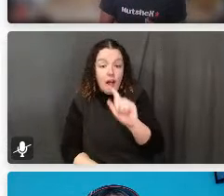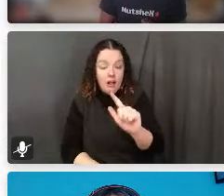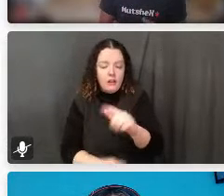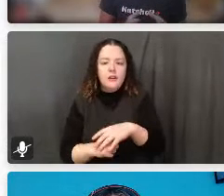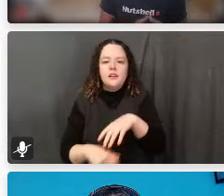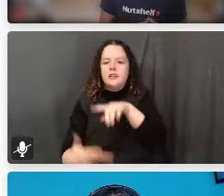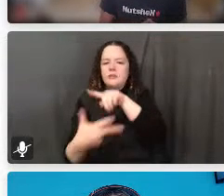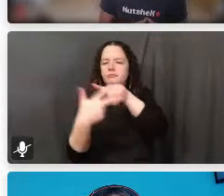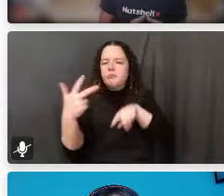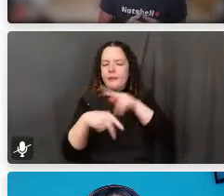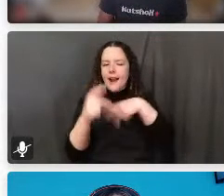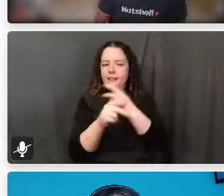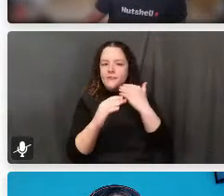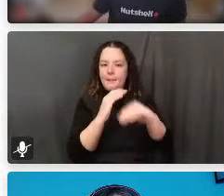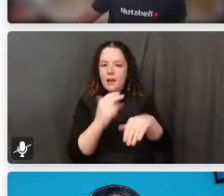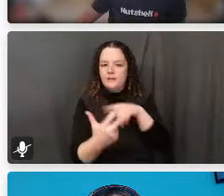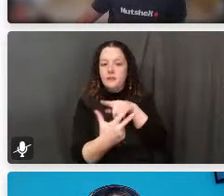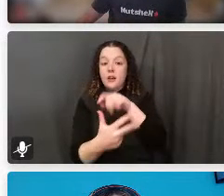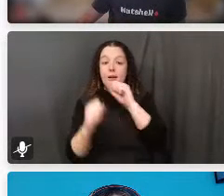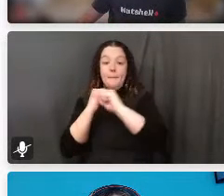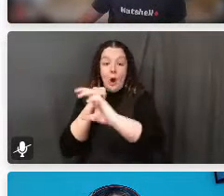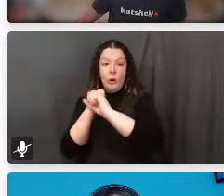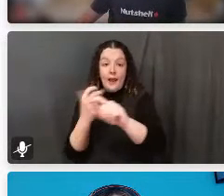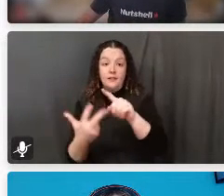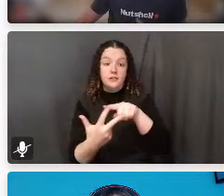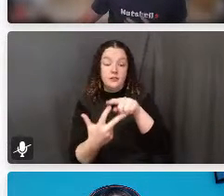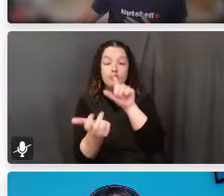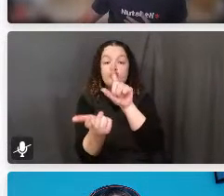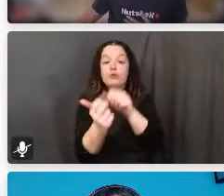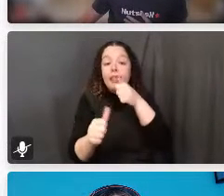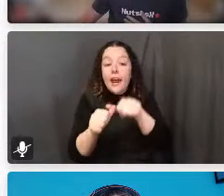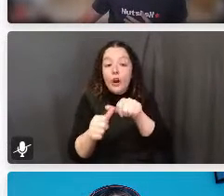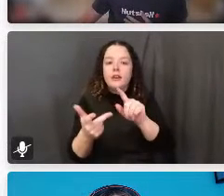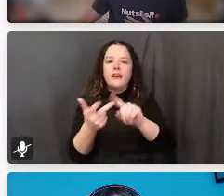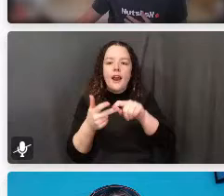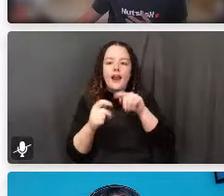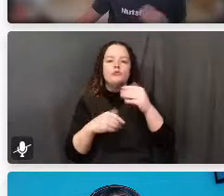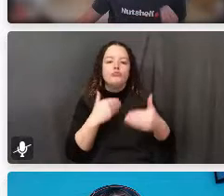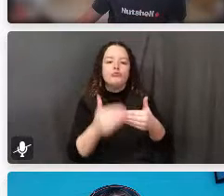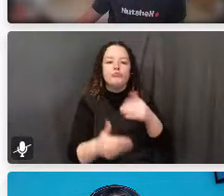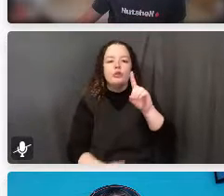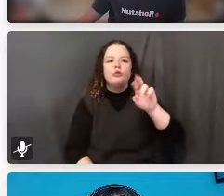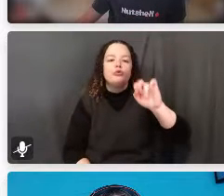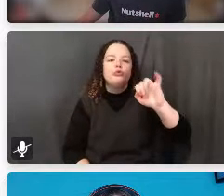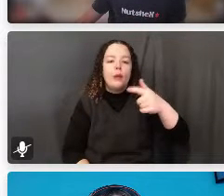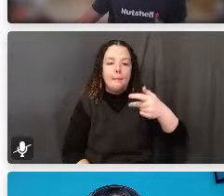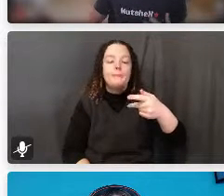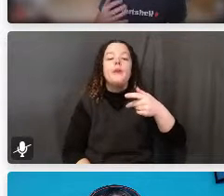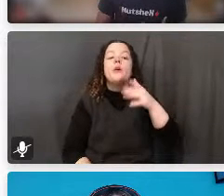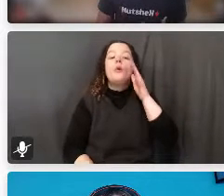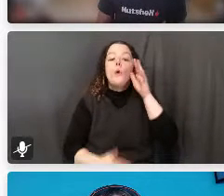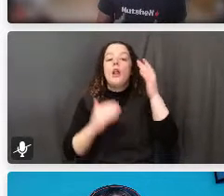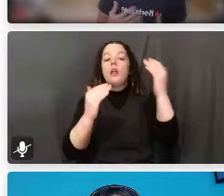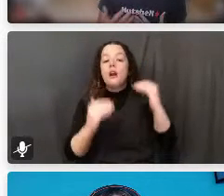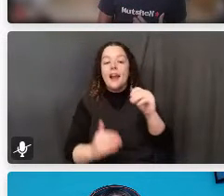types of emails: broadcasts, newsletters, and drip sequences. We'll also go through our new A/B testing feature, not in